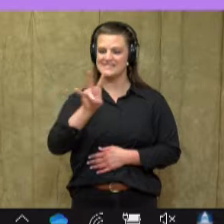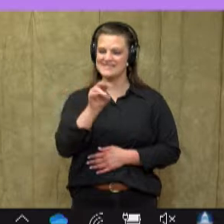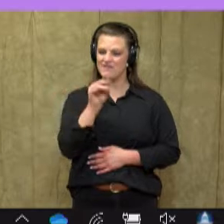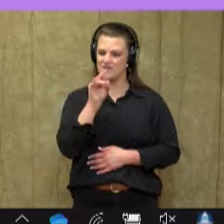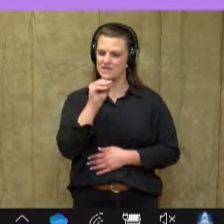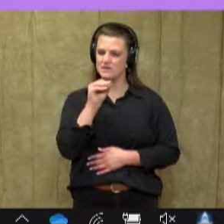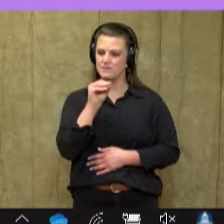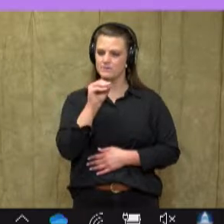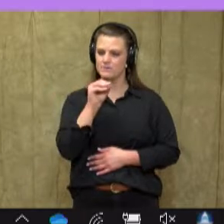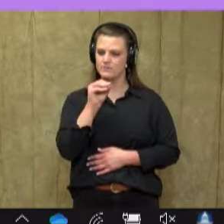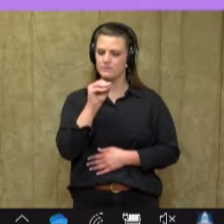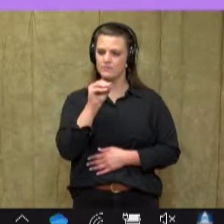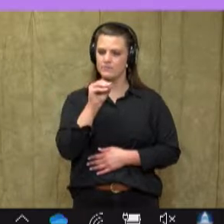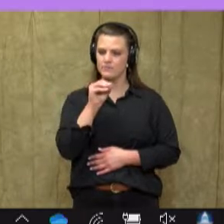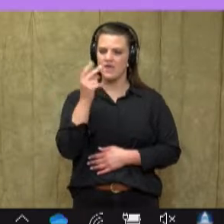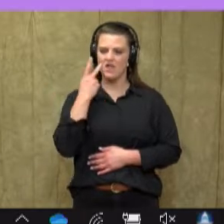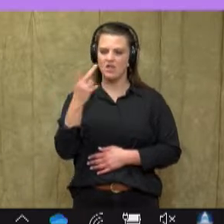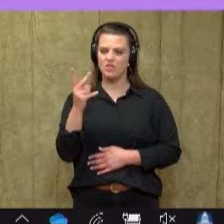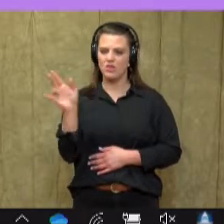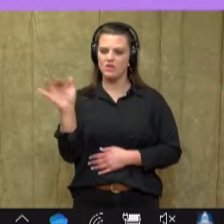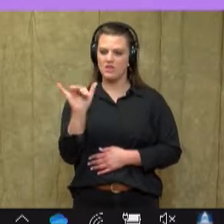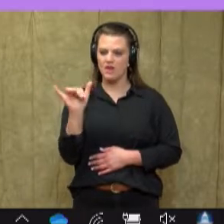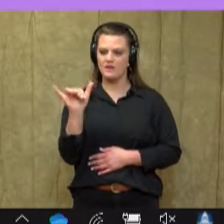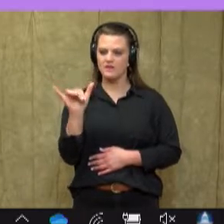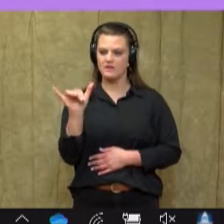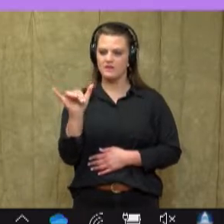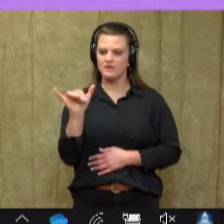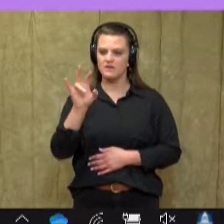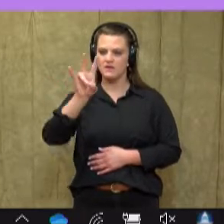All right, so that would look like